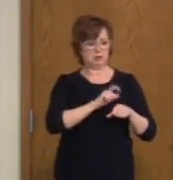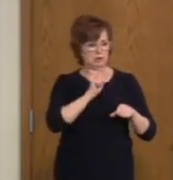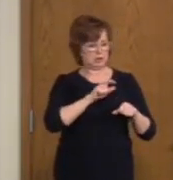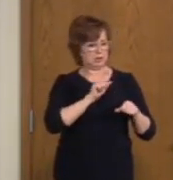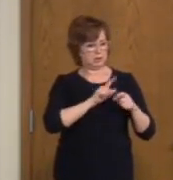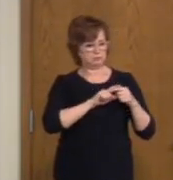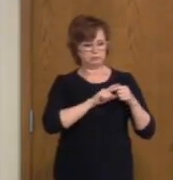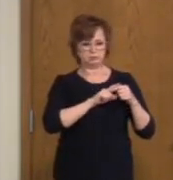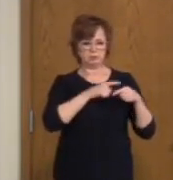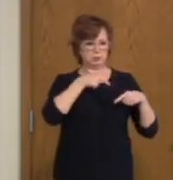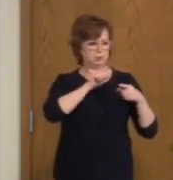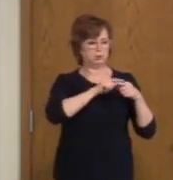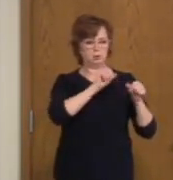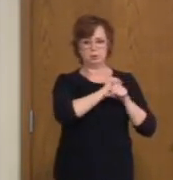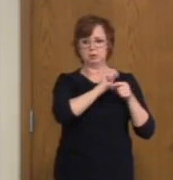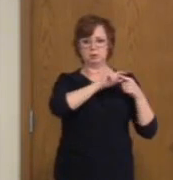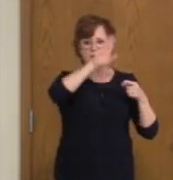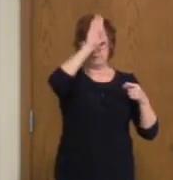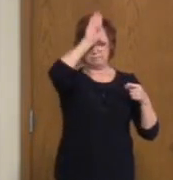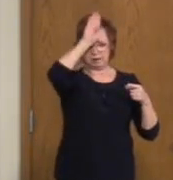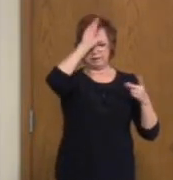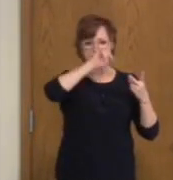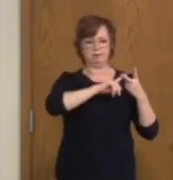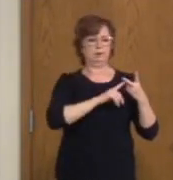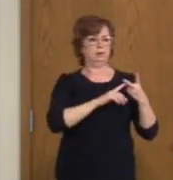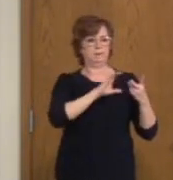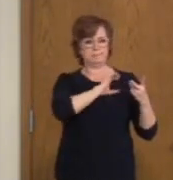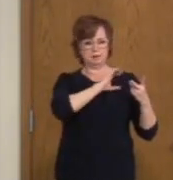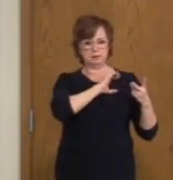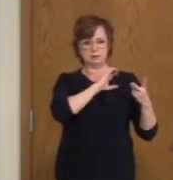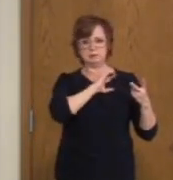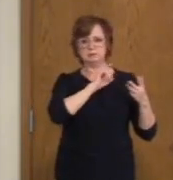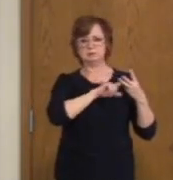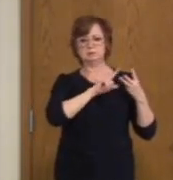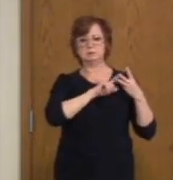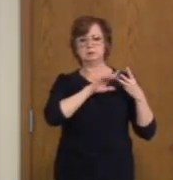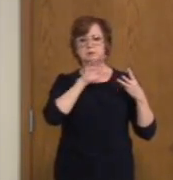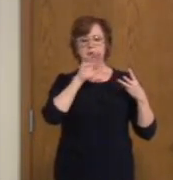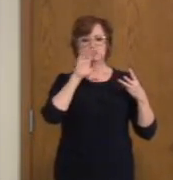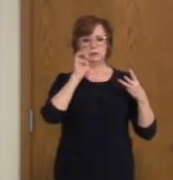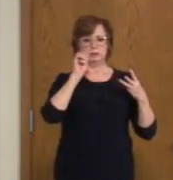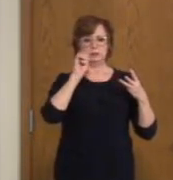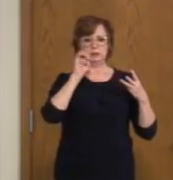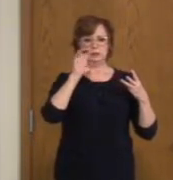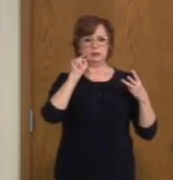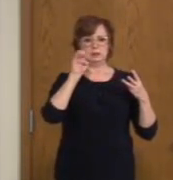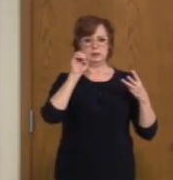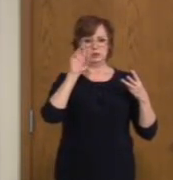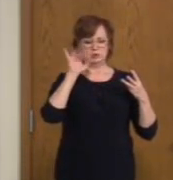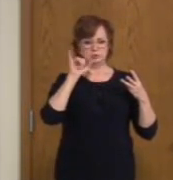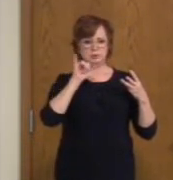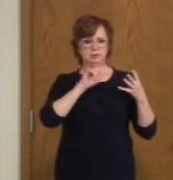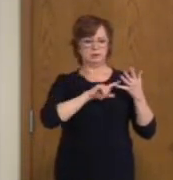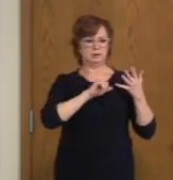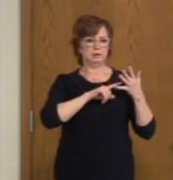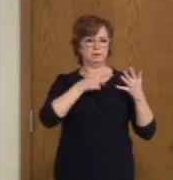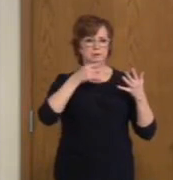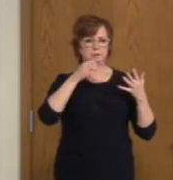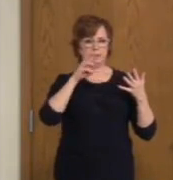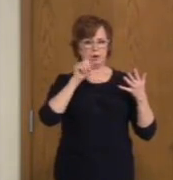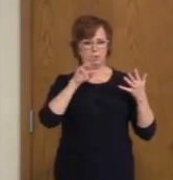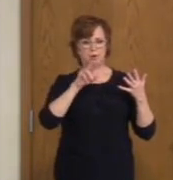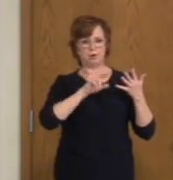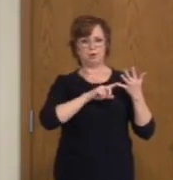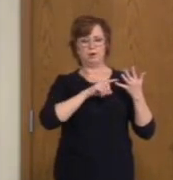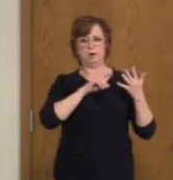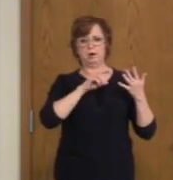fire, police, our power plants, energy companies, transport.